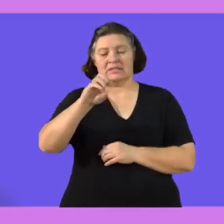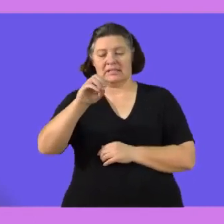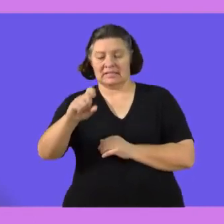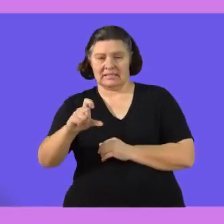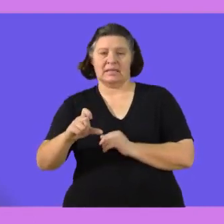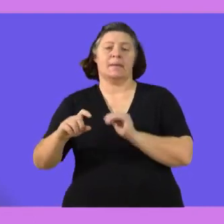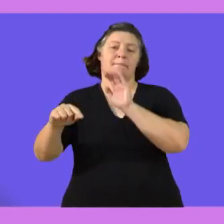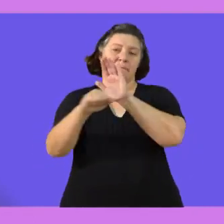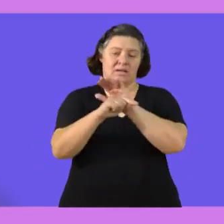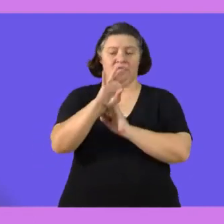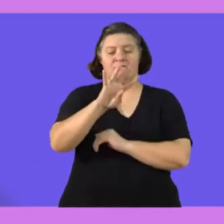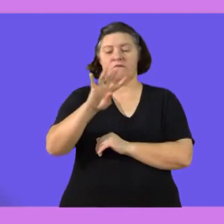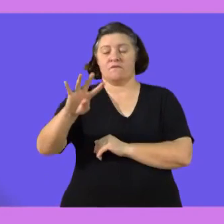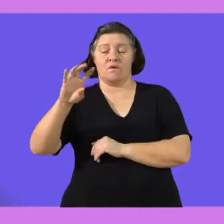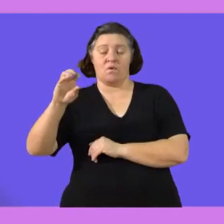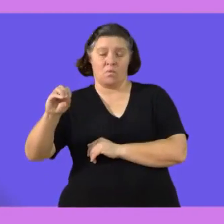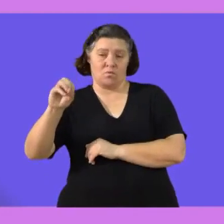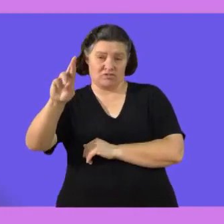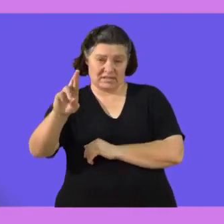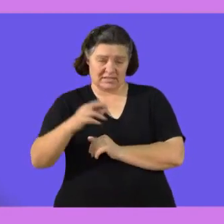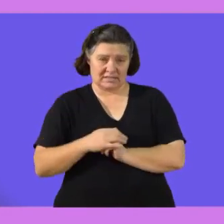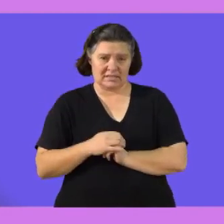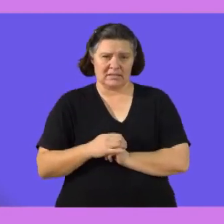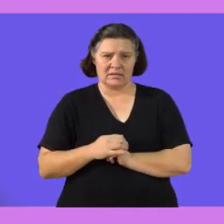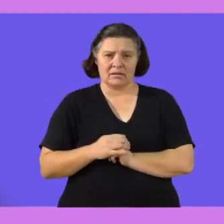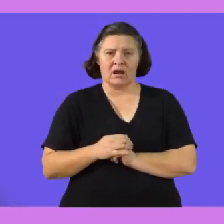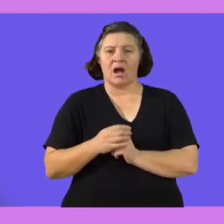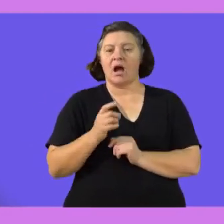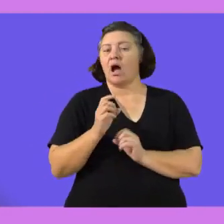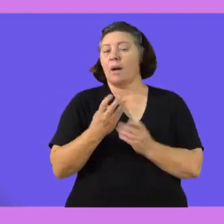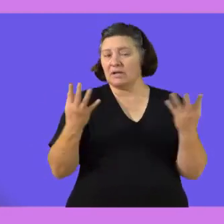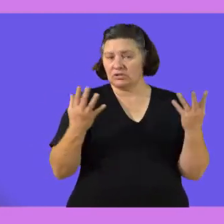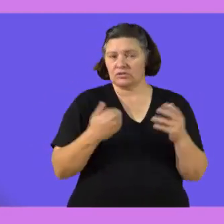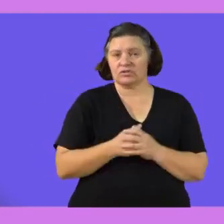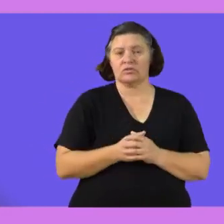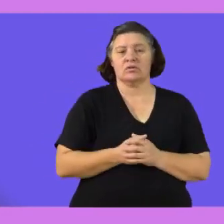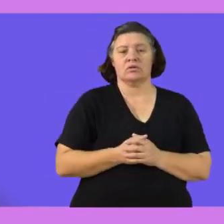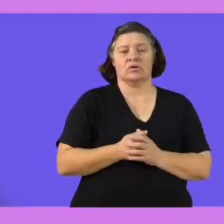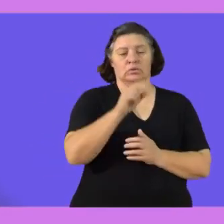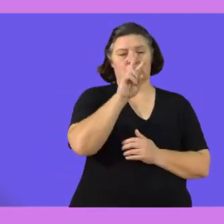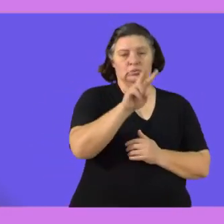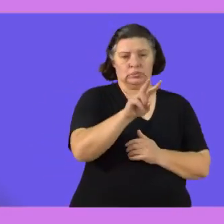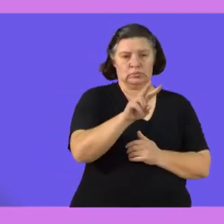cents minus 440 rand. So that will give us an amount of